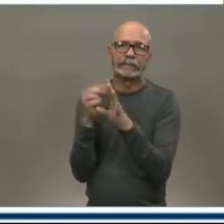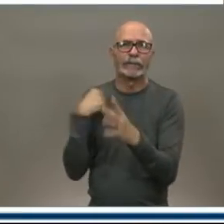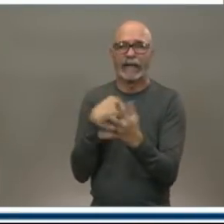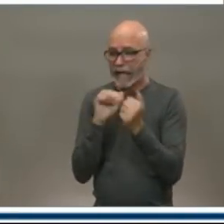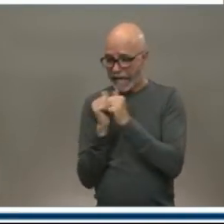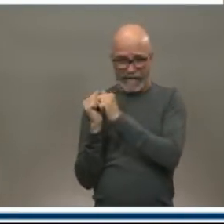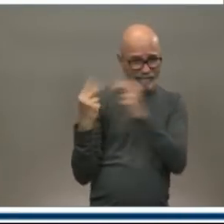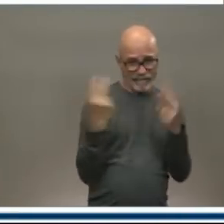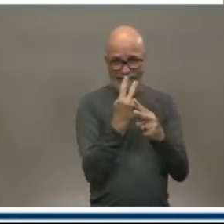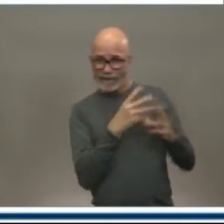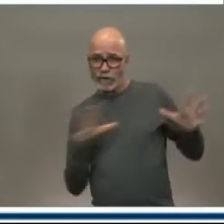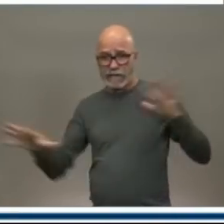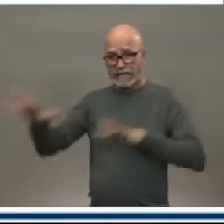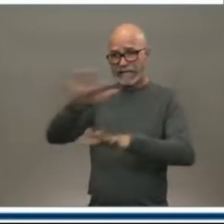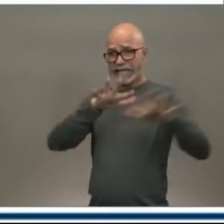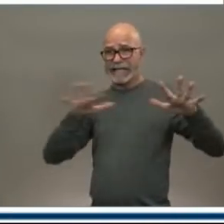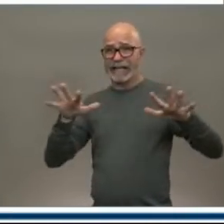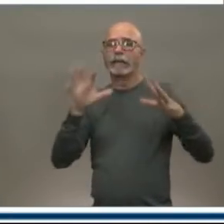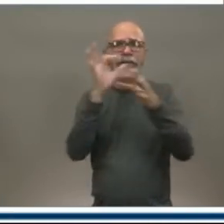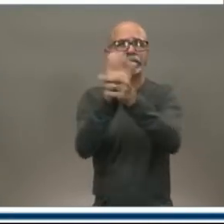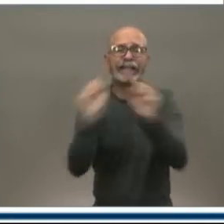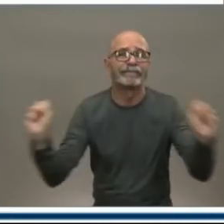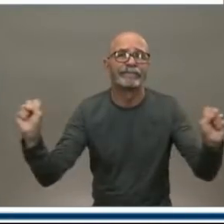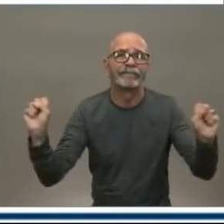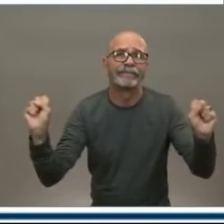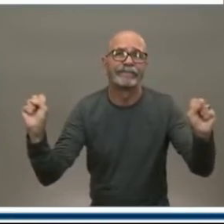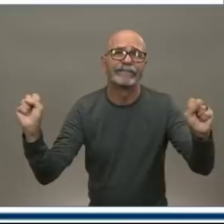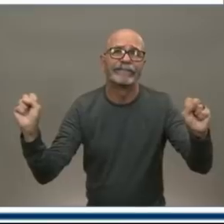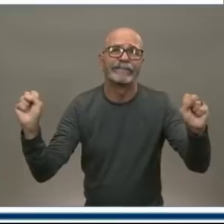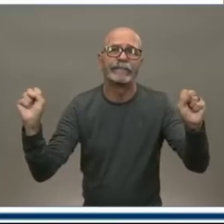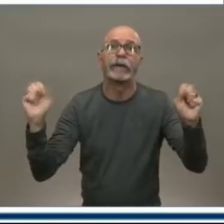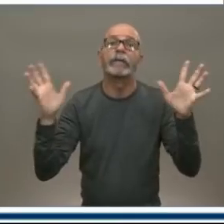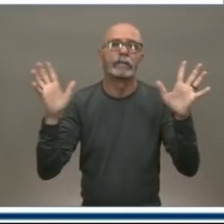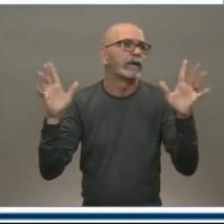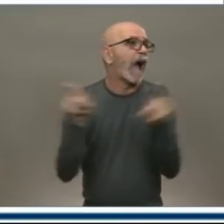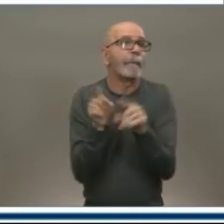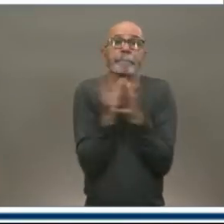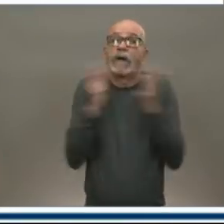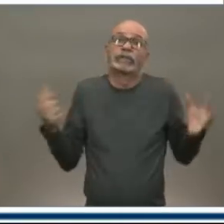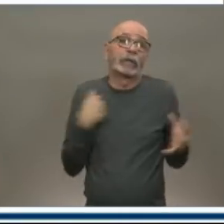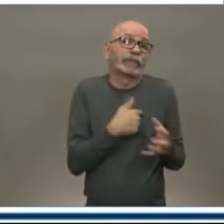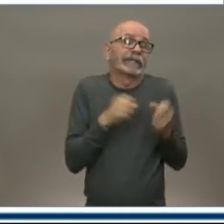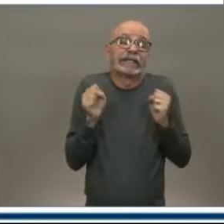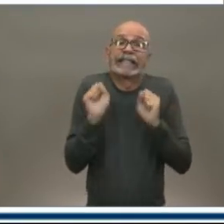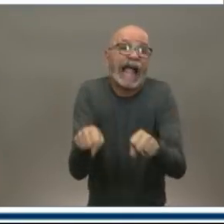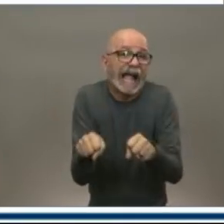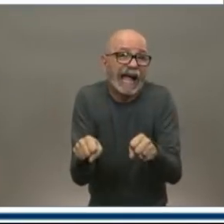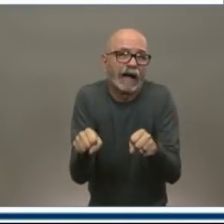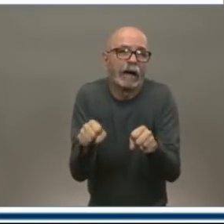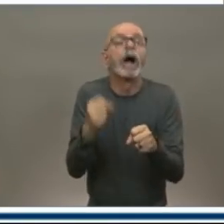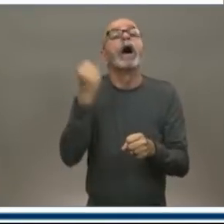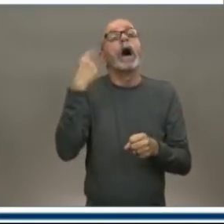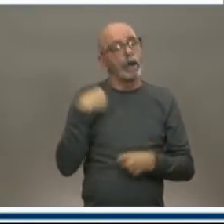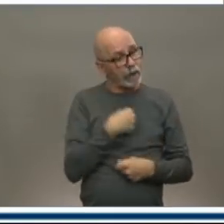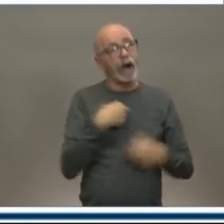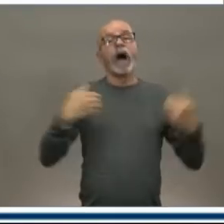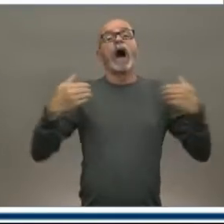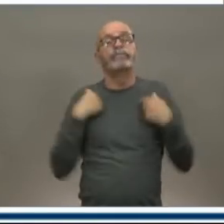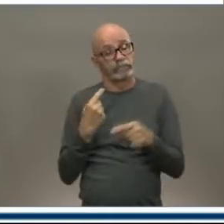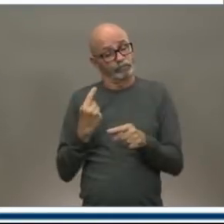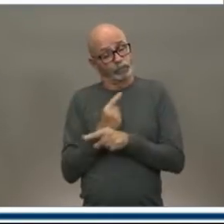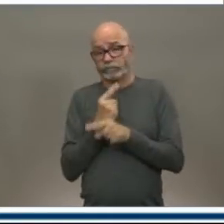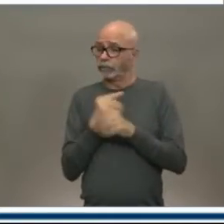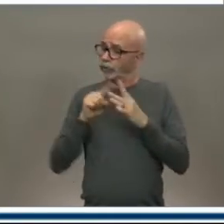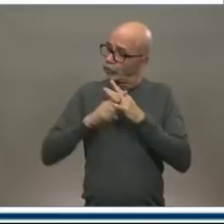we can do it safely, as much as possible. So I believe we have the right protocols in place to now allow that enhanced